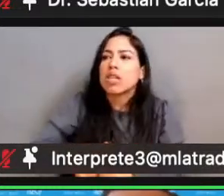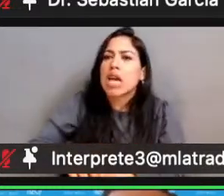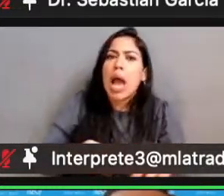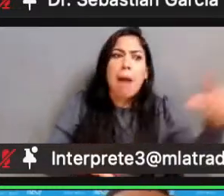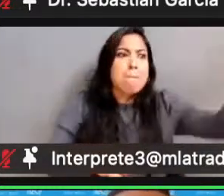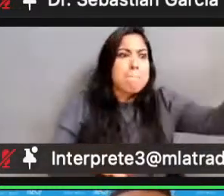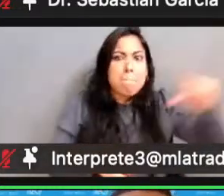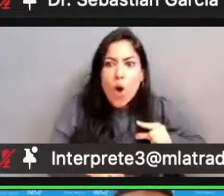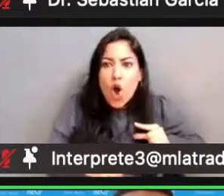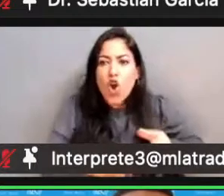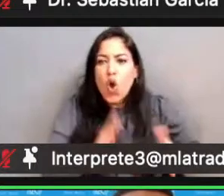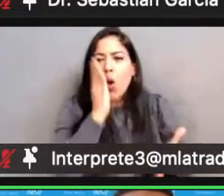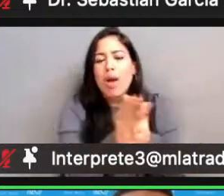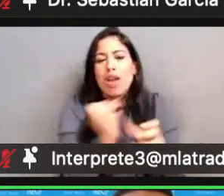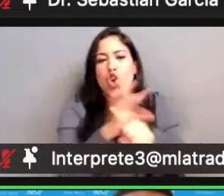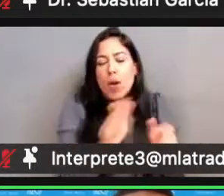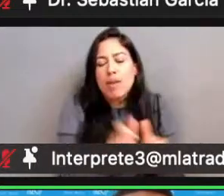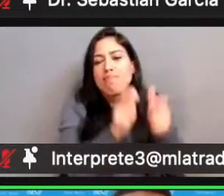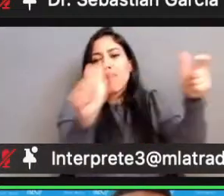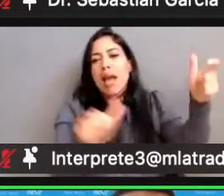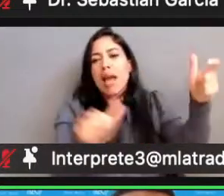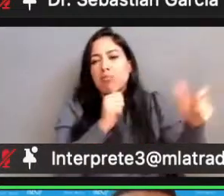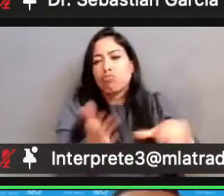the risk of death by COVID.